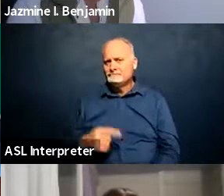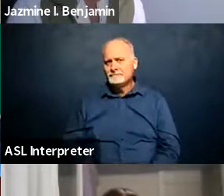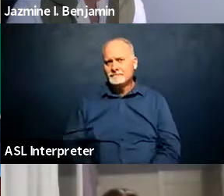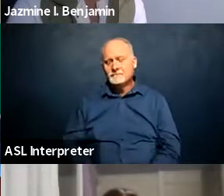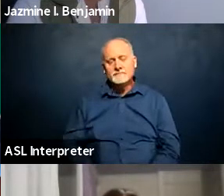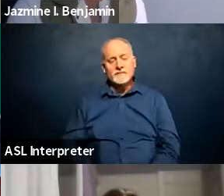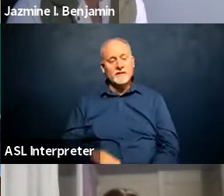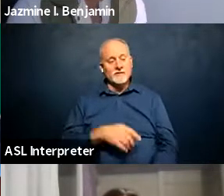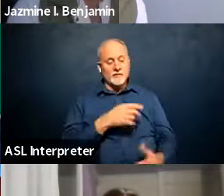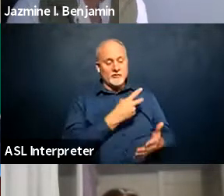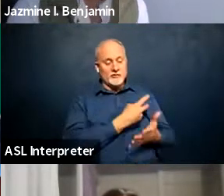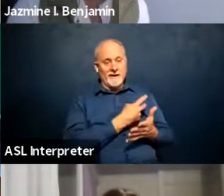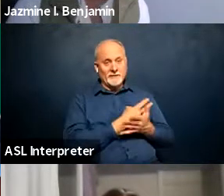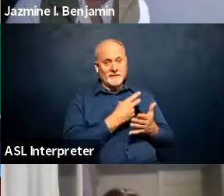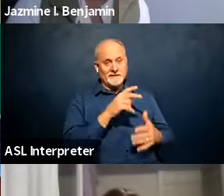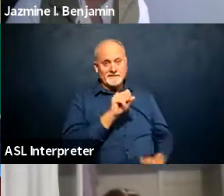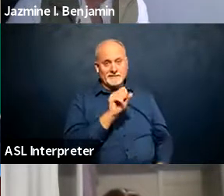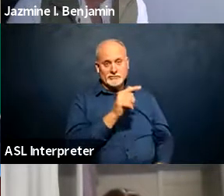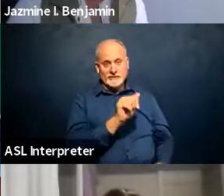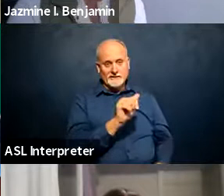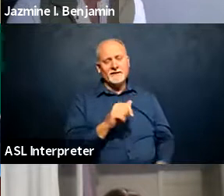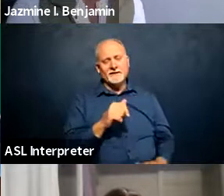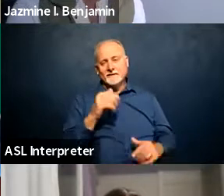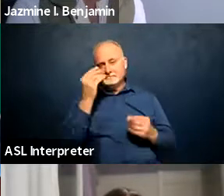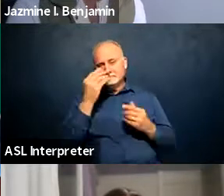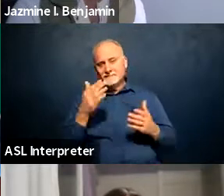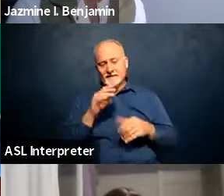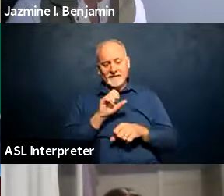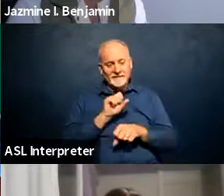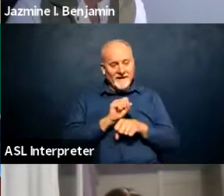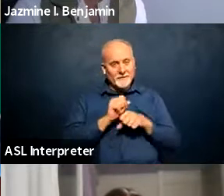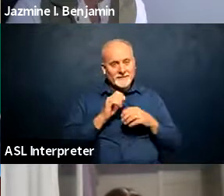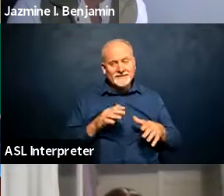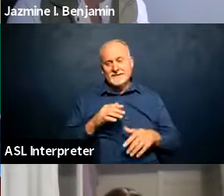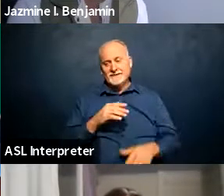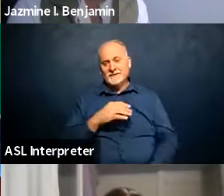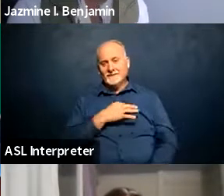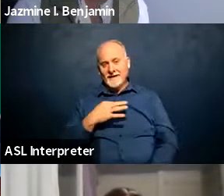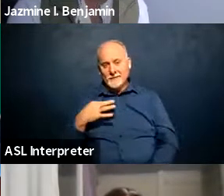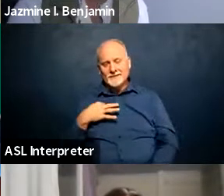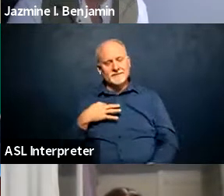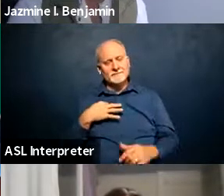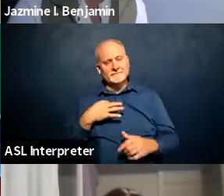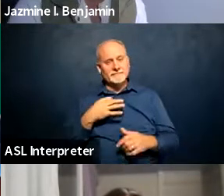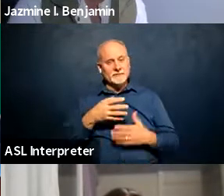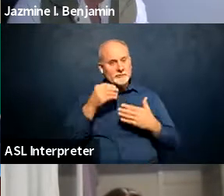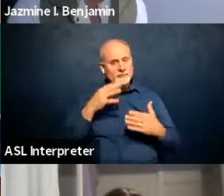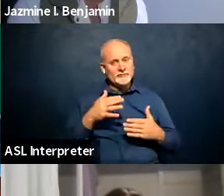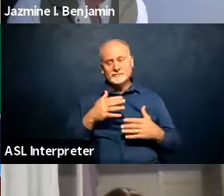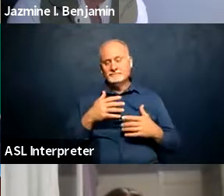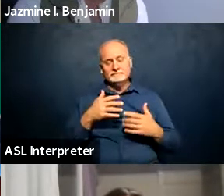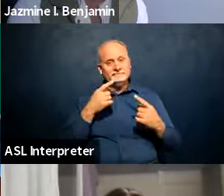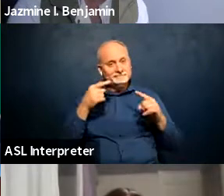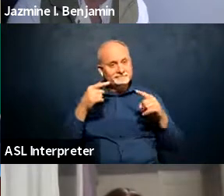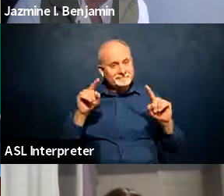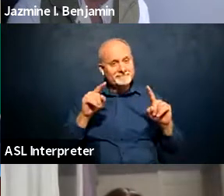Graduate Student Government, I wish all of our students, faculty, and staff the absolute best for the upcoming semester. Please be safe, be smart, and thank you